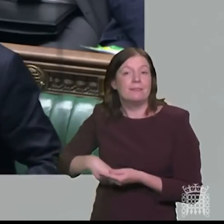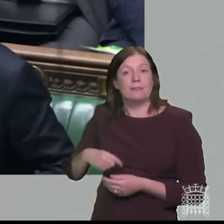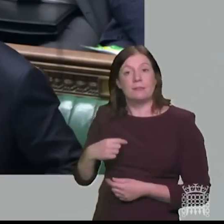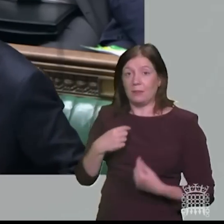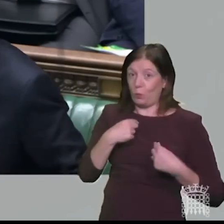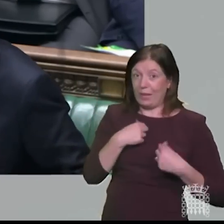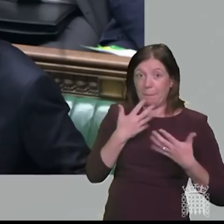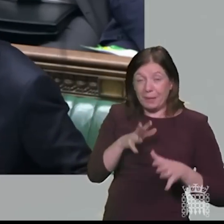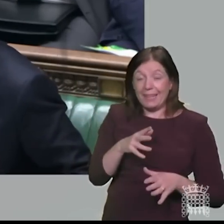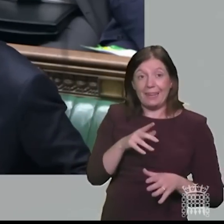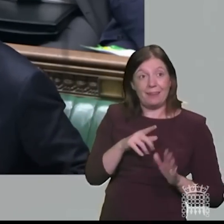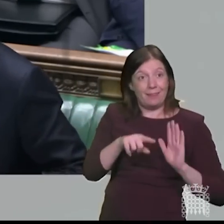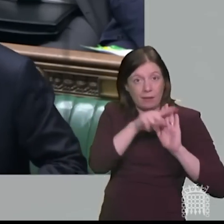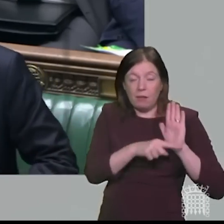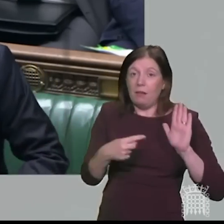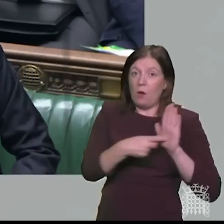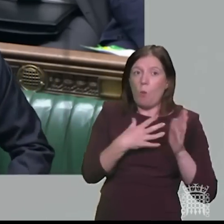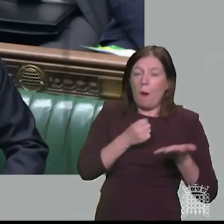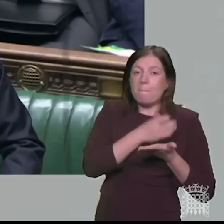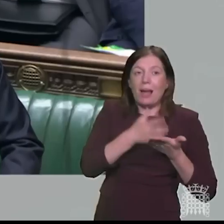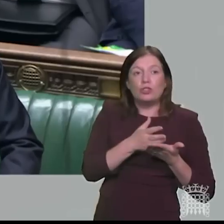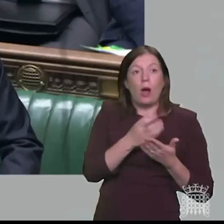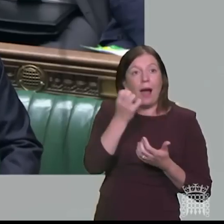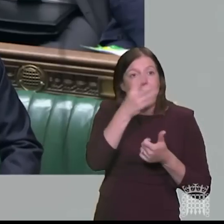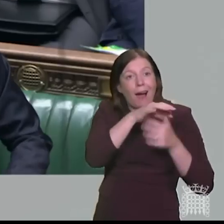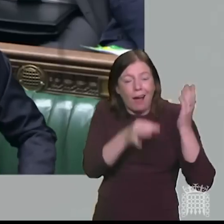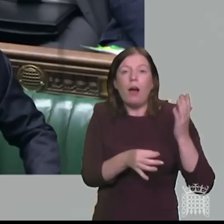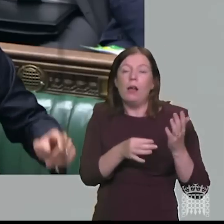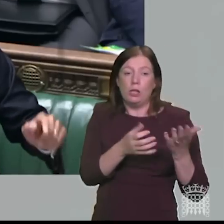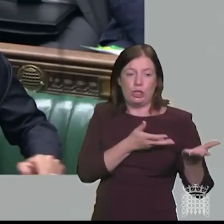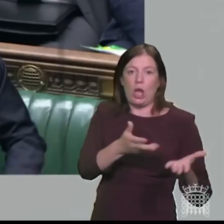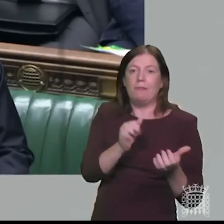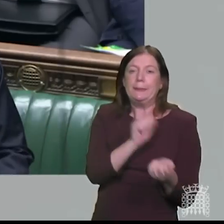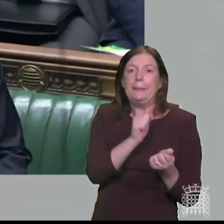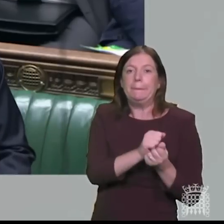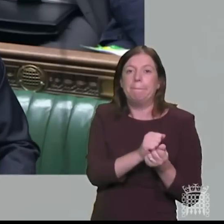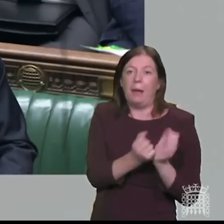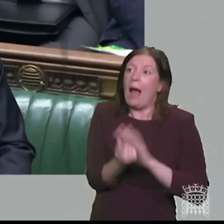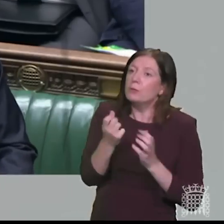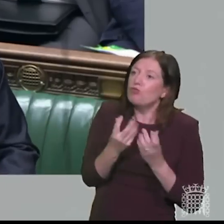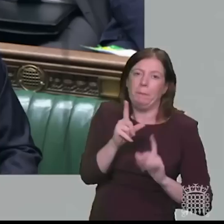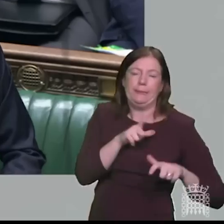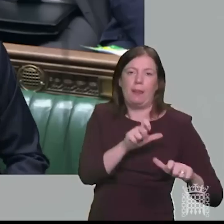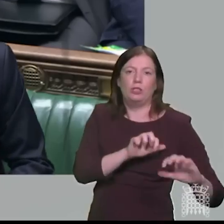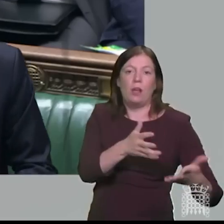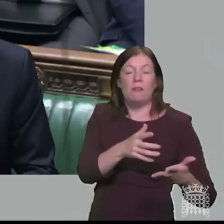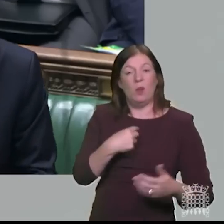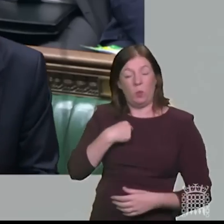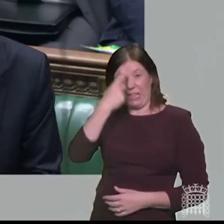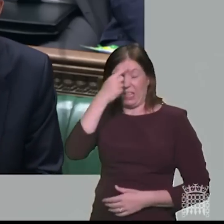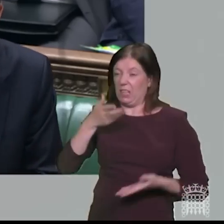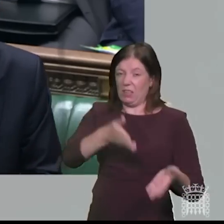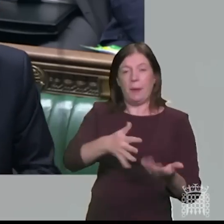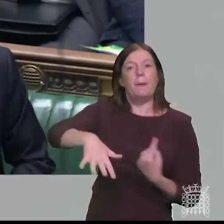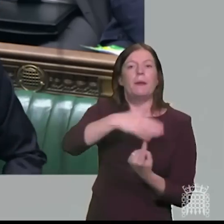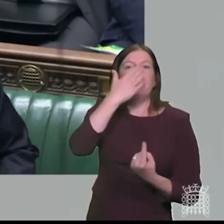to introduce minimum service and safety levels in critical industries. That's the type of practical action that supports working families. It's one